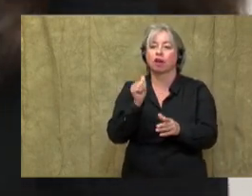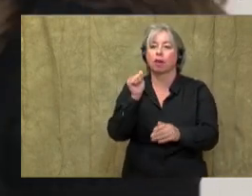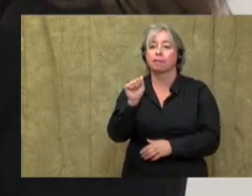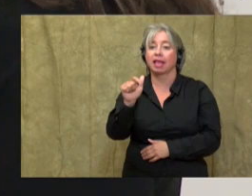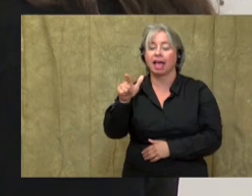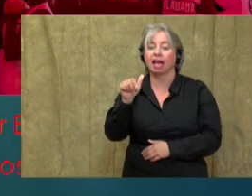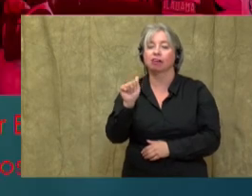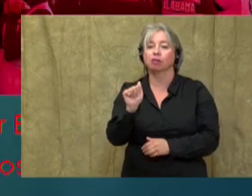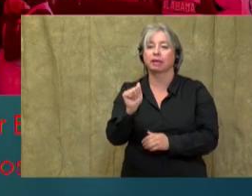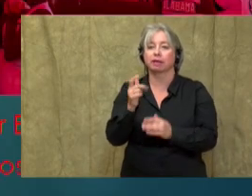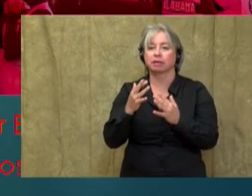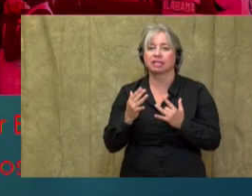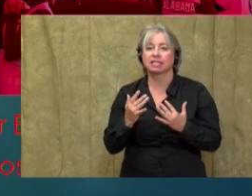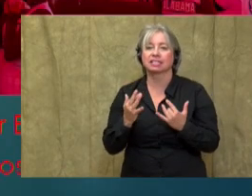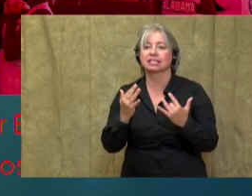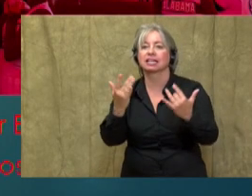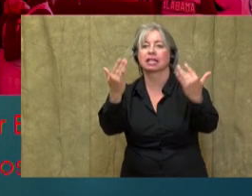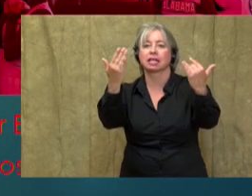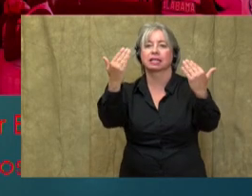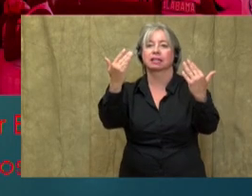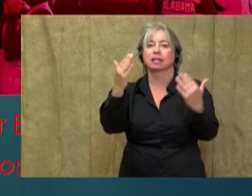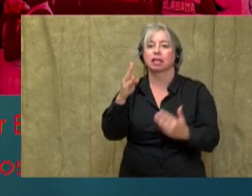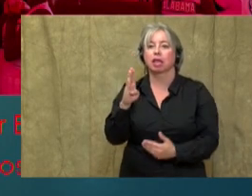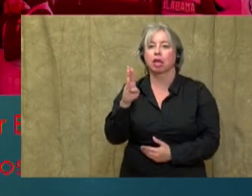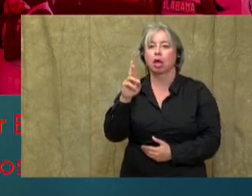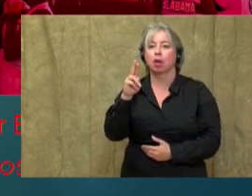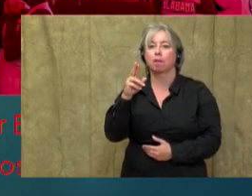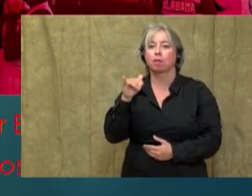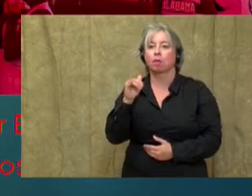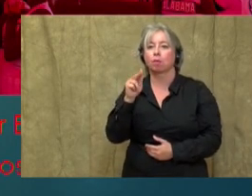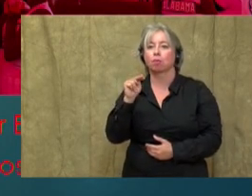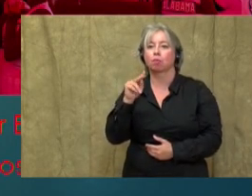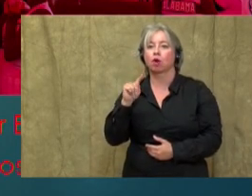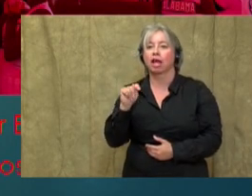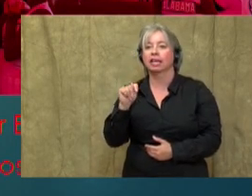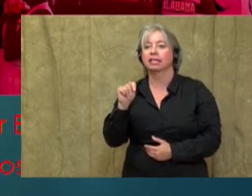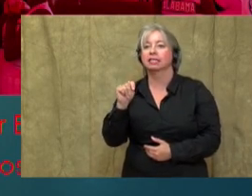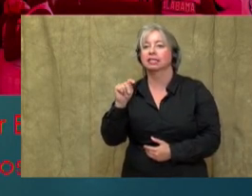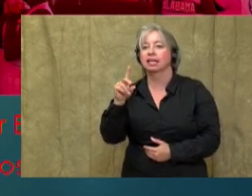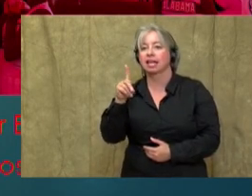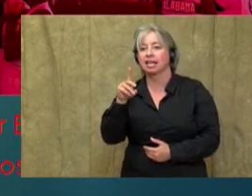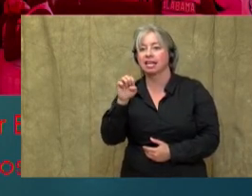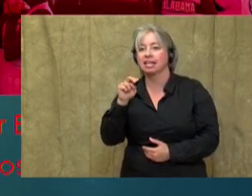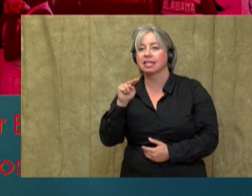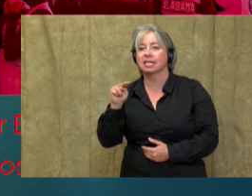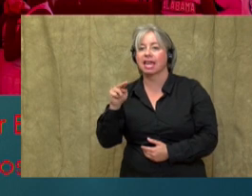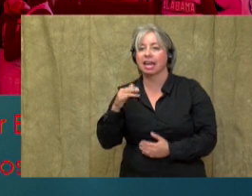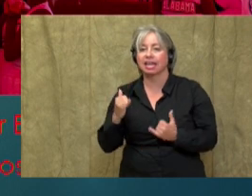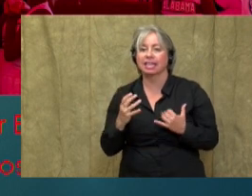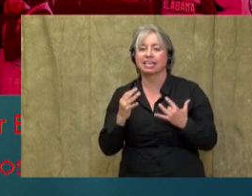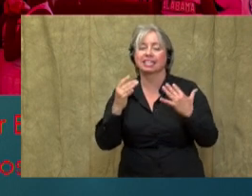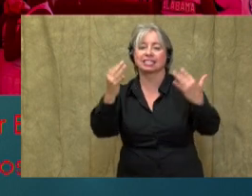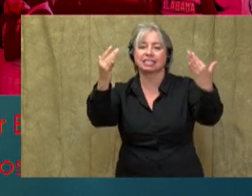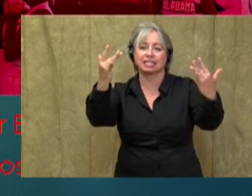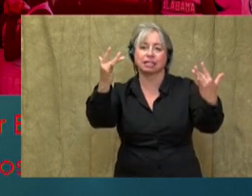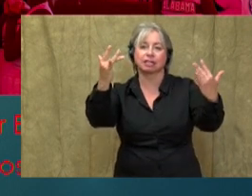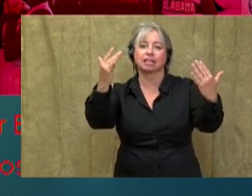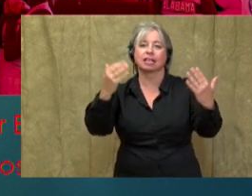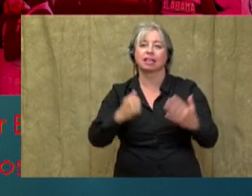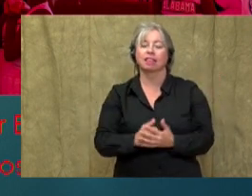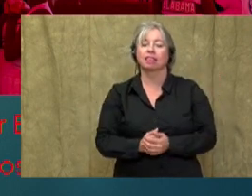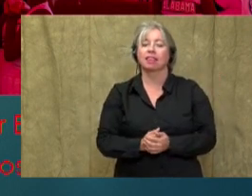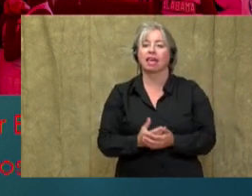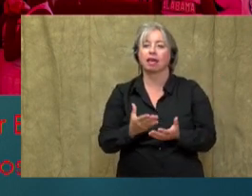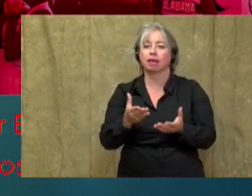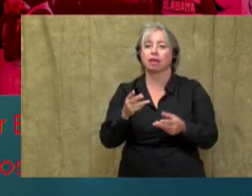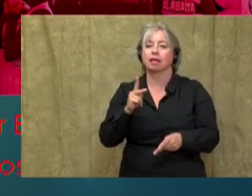Stadium in Tuscaloosa, Alabama, when they debuted their LED light show. And they asked the audience to hold up their camera,